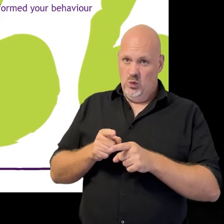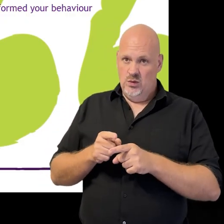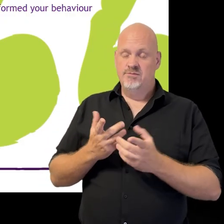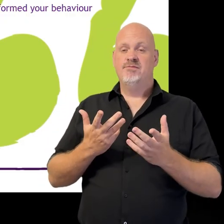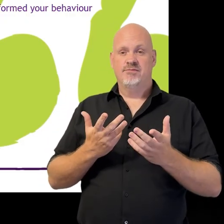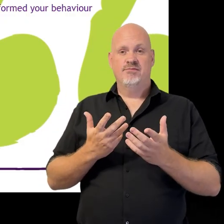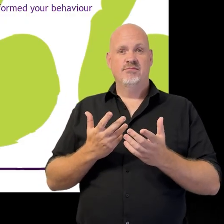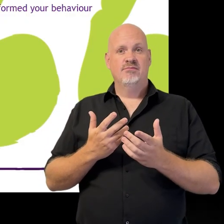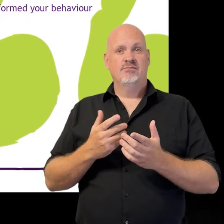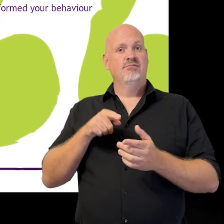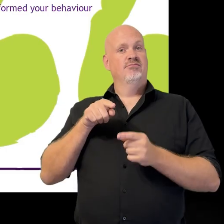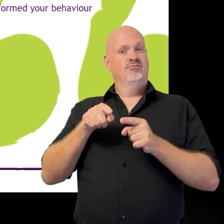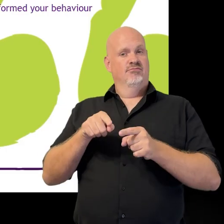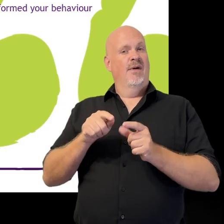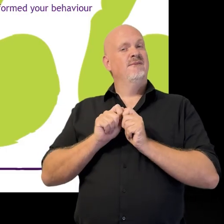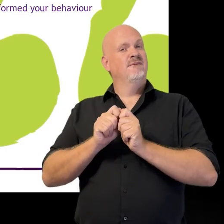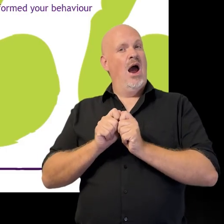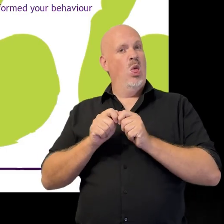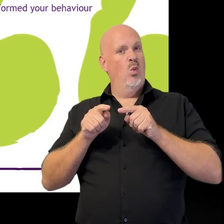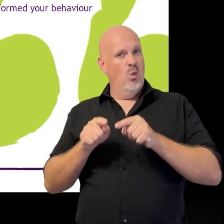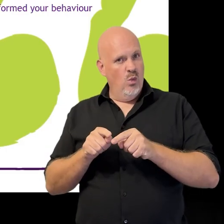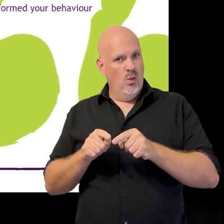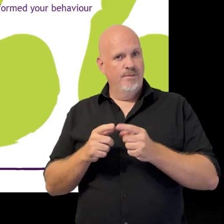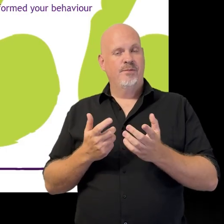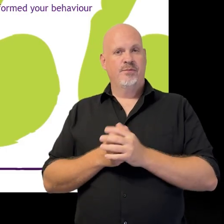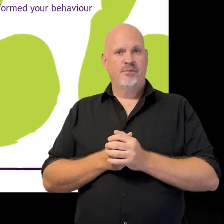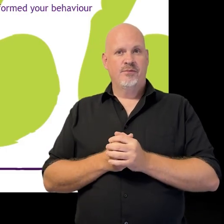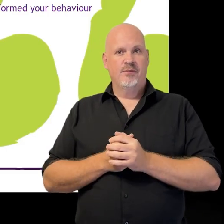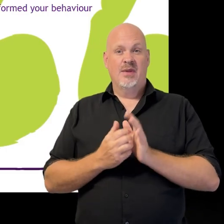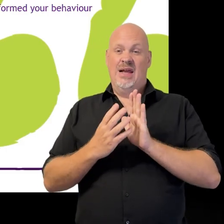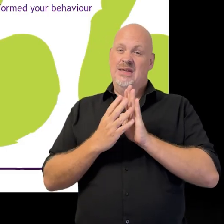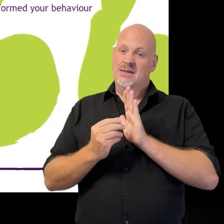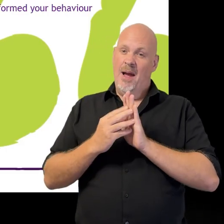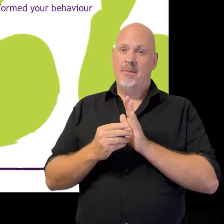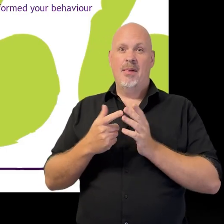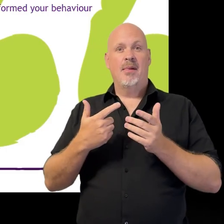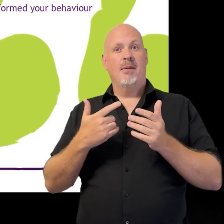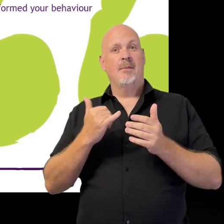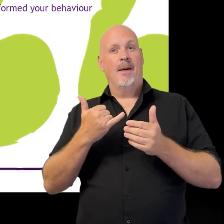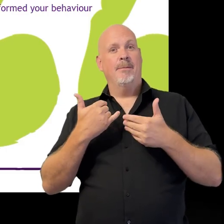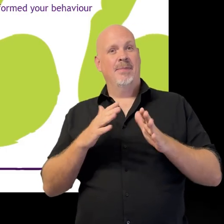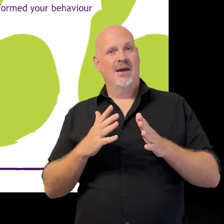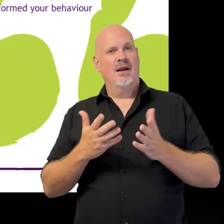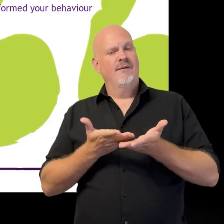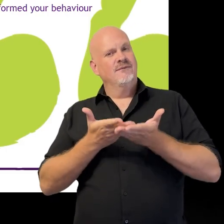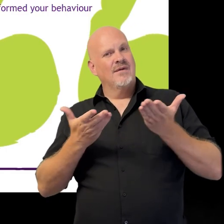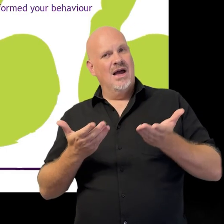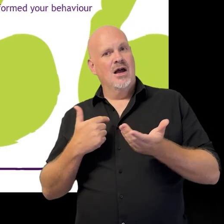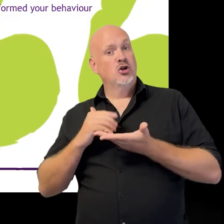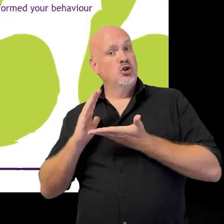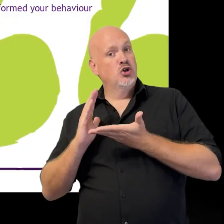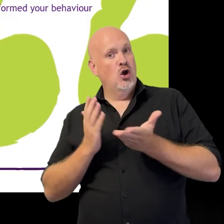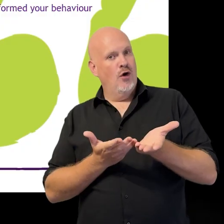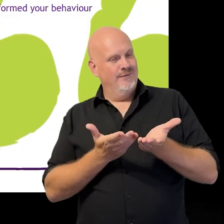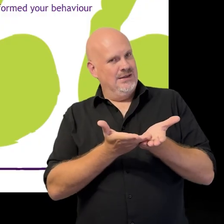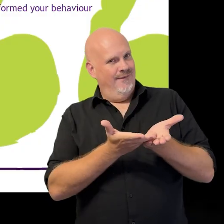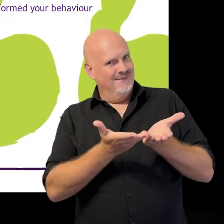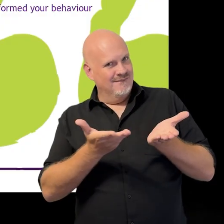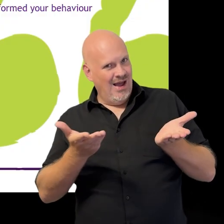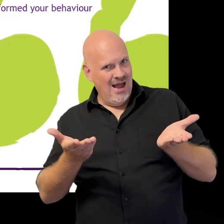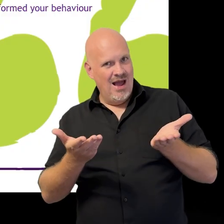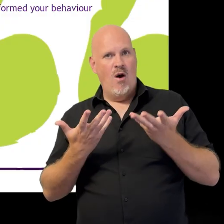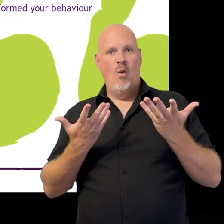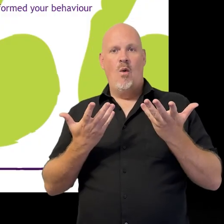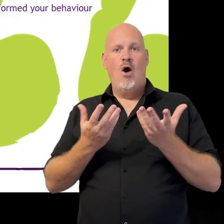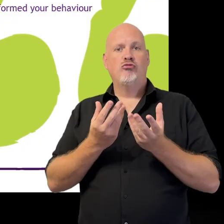quite generic like integrity or professionalism, then what does that mean to you? That could mean different things to